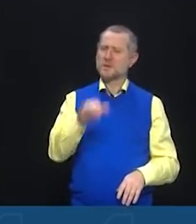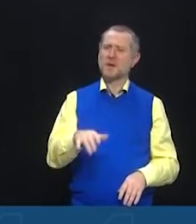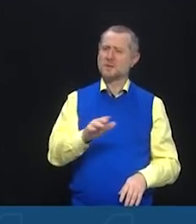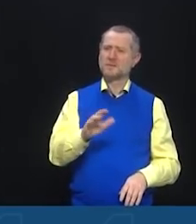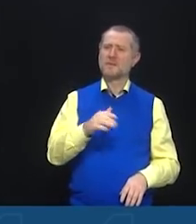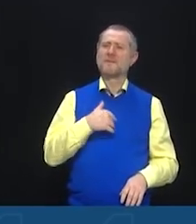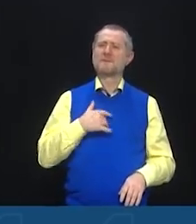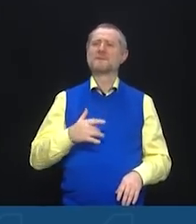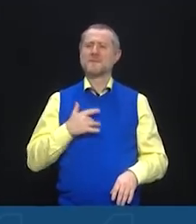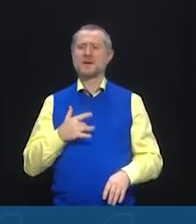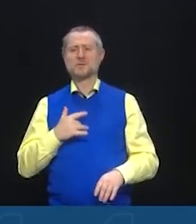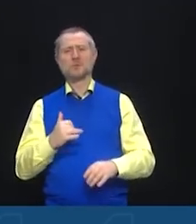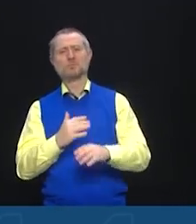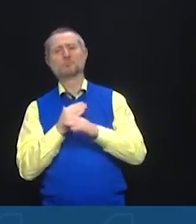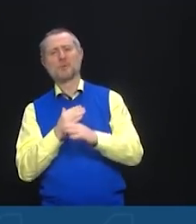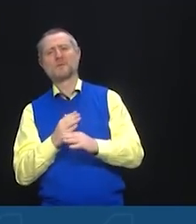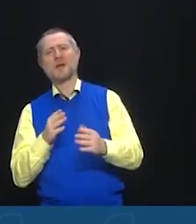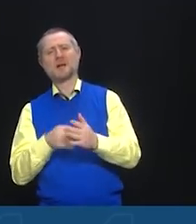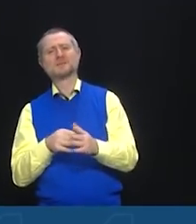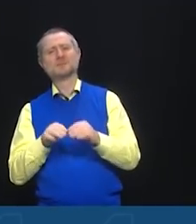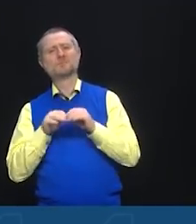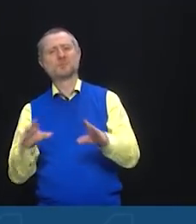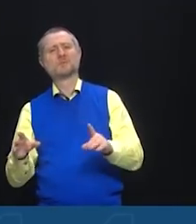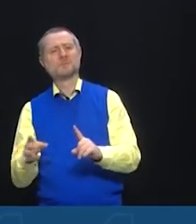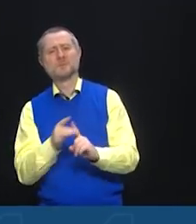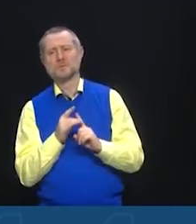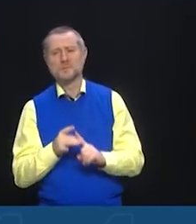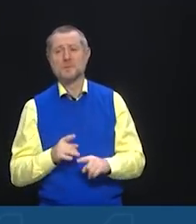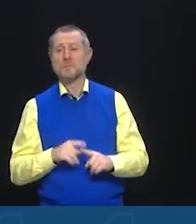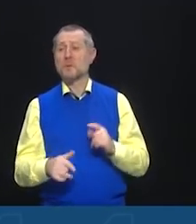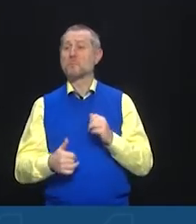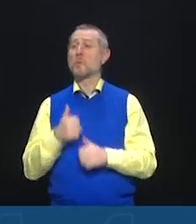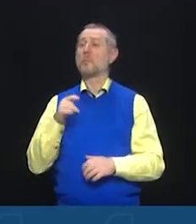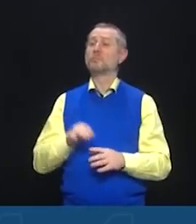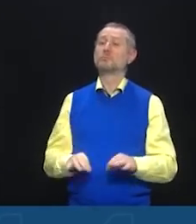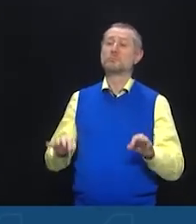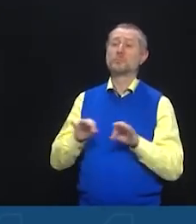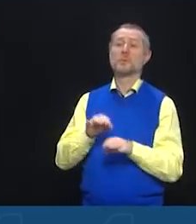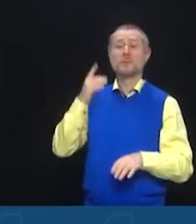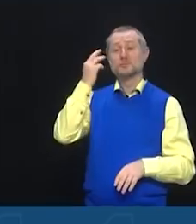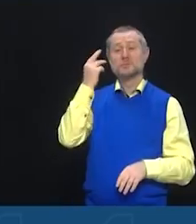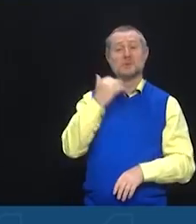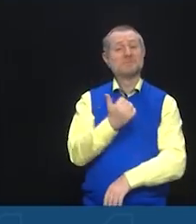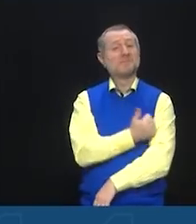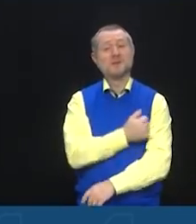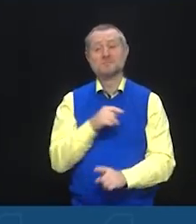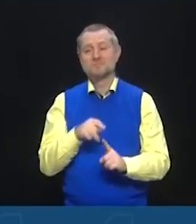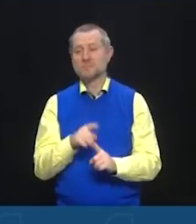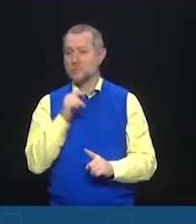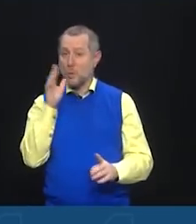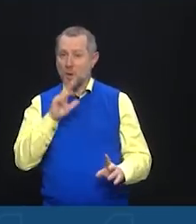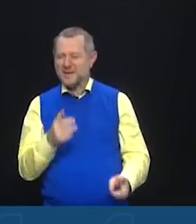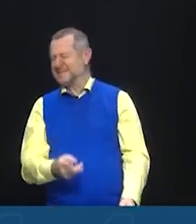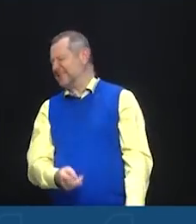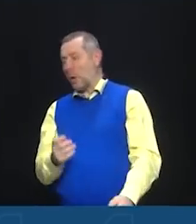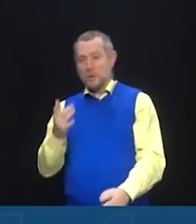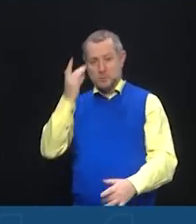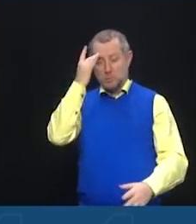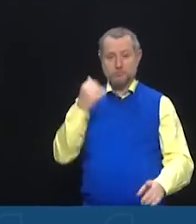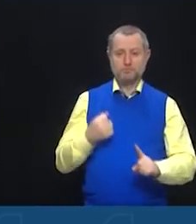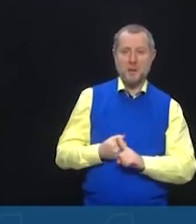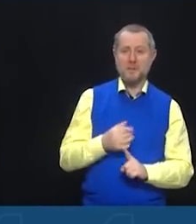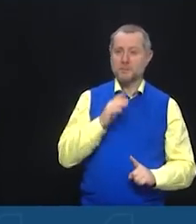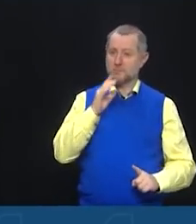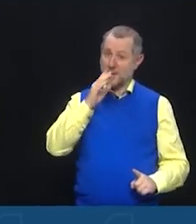from transmission, but the most important thing it does is protect people from serious illness, meaning hospitalization